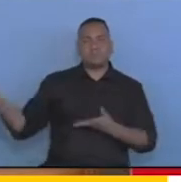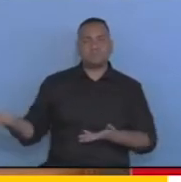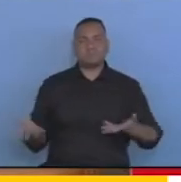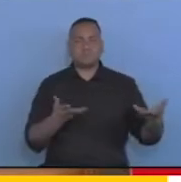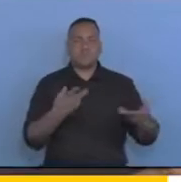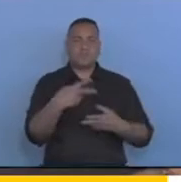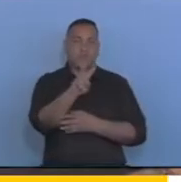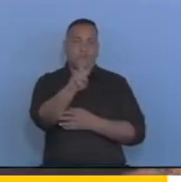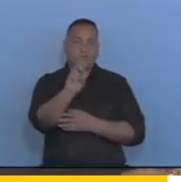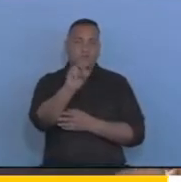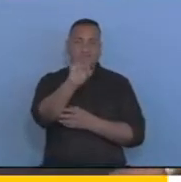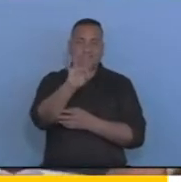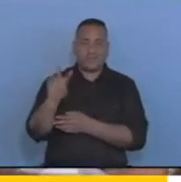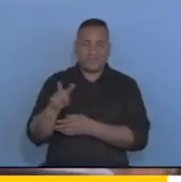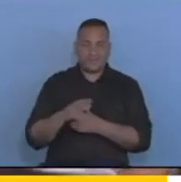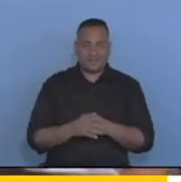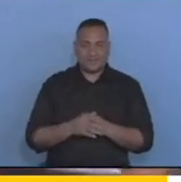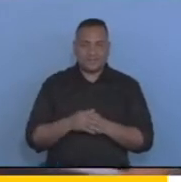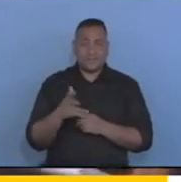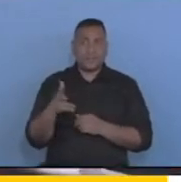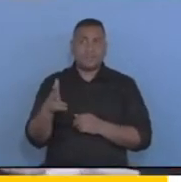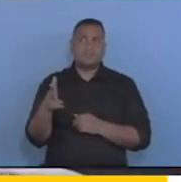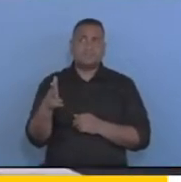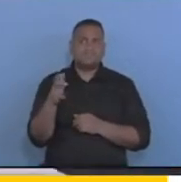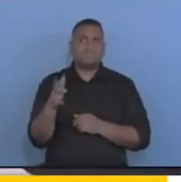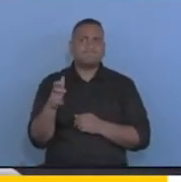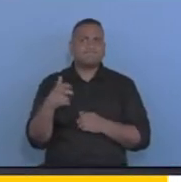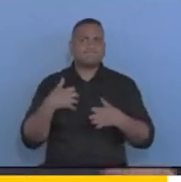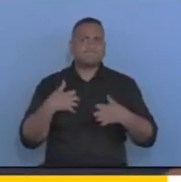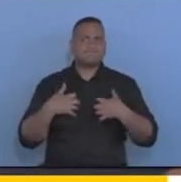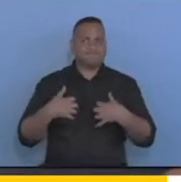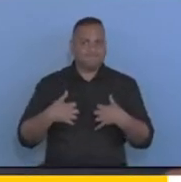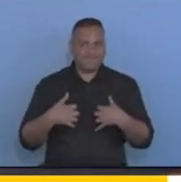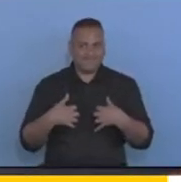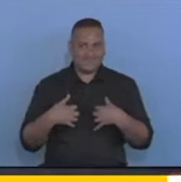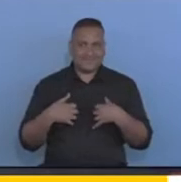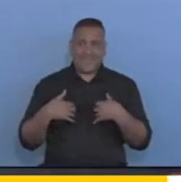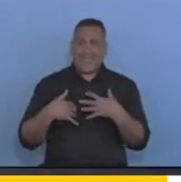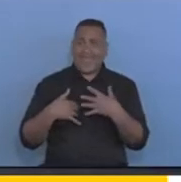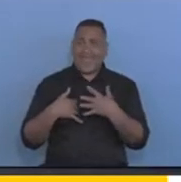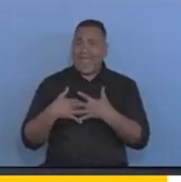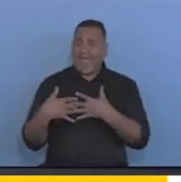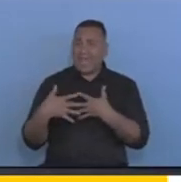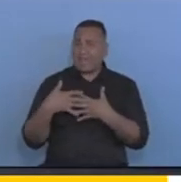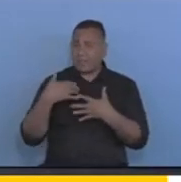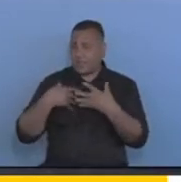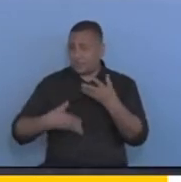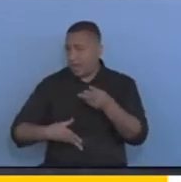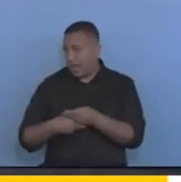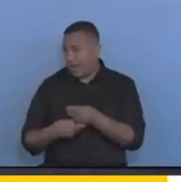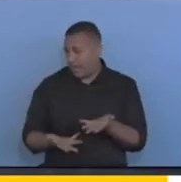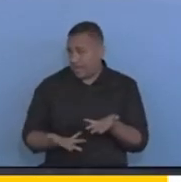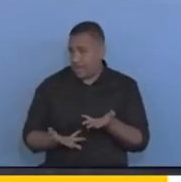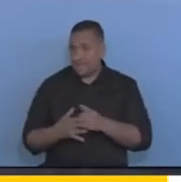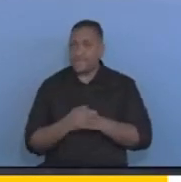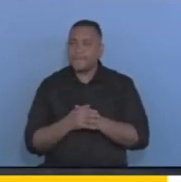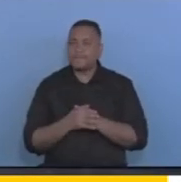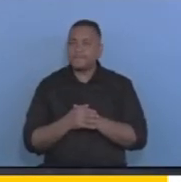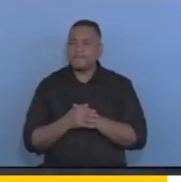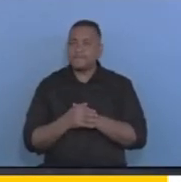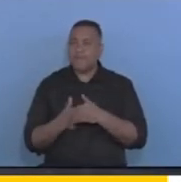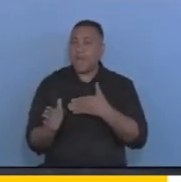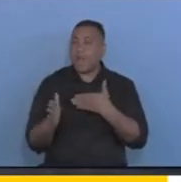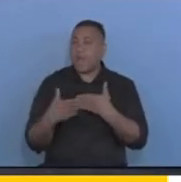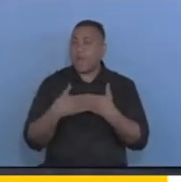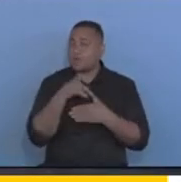2023. Oh, exciting. It sounds definitely exciting. Is there anything you would like to add, Mr. Lawrence? Anything in terms of closing words that you would like to